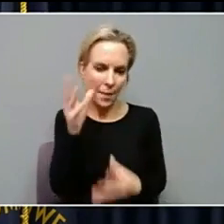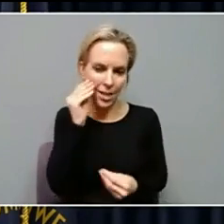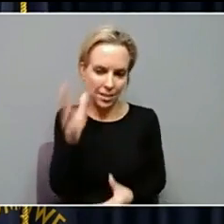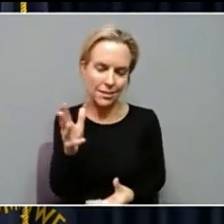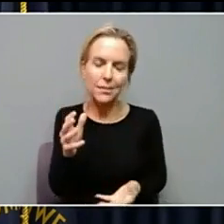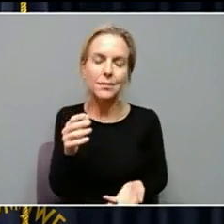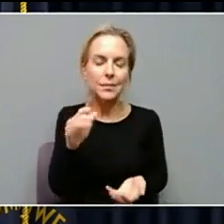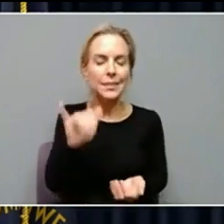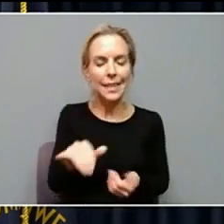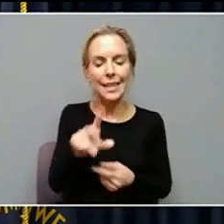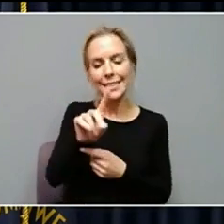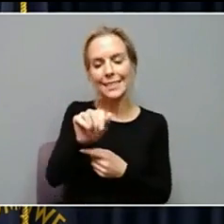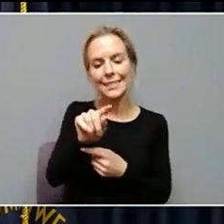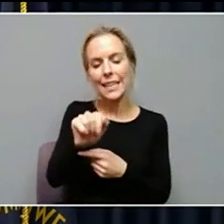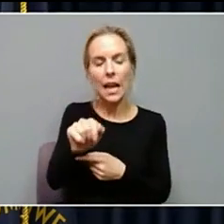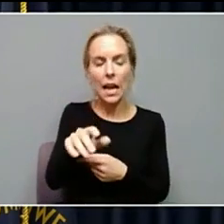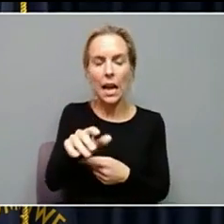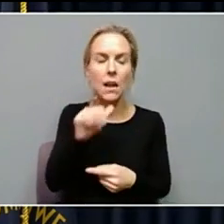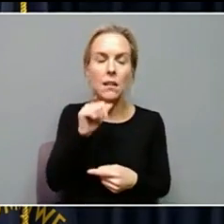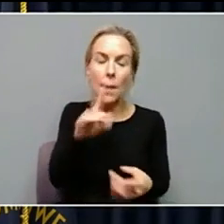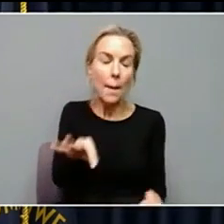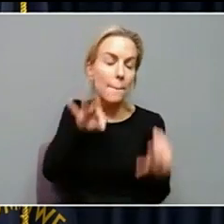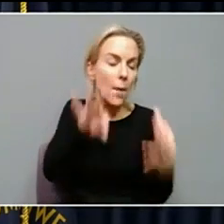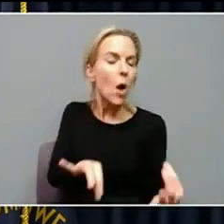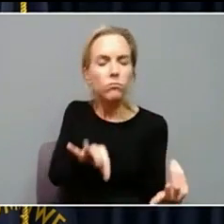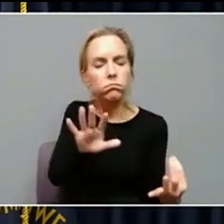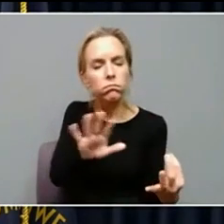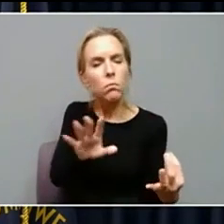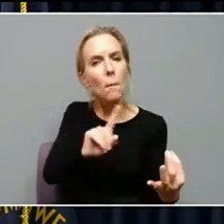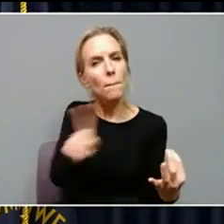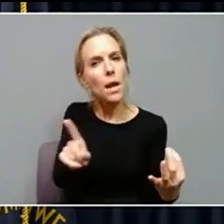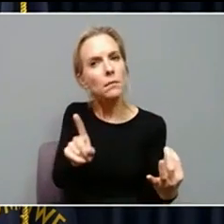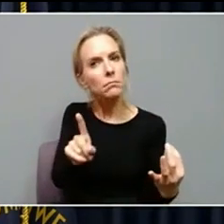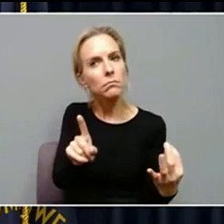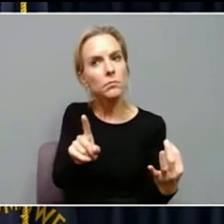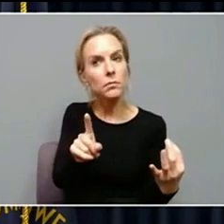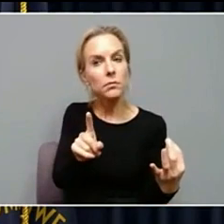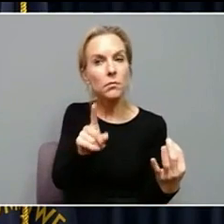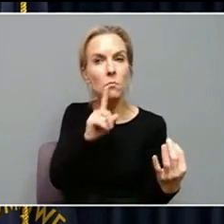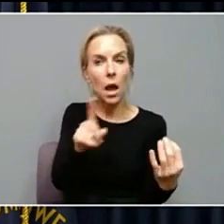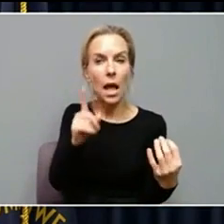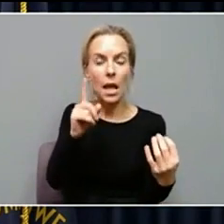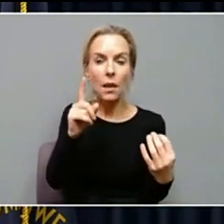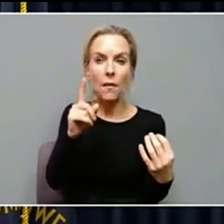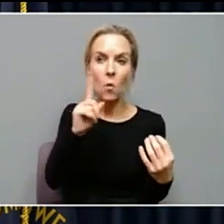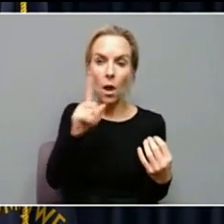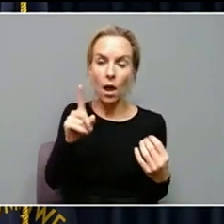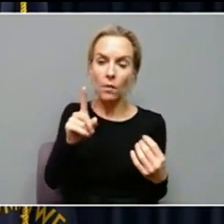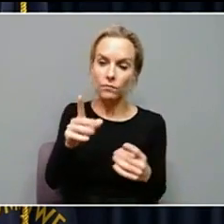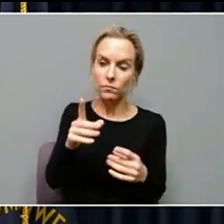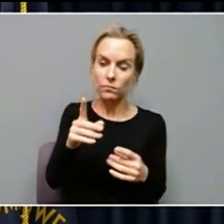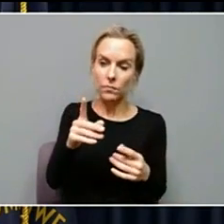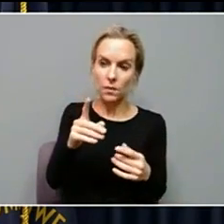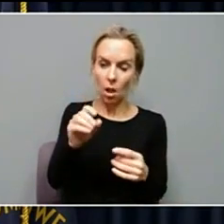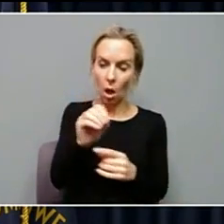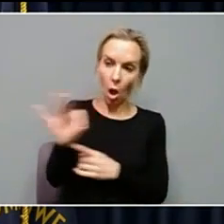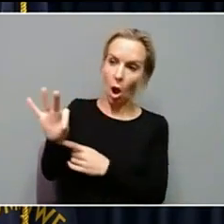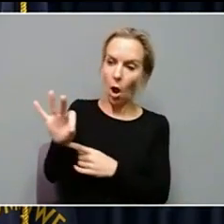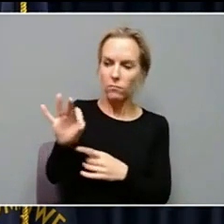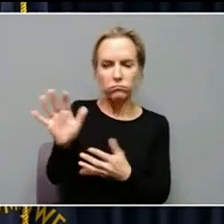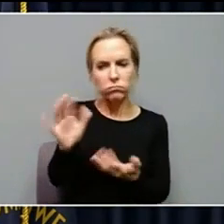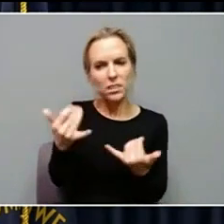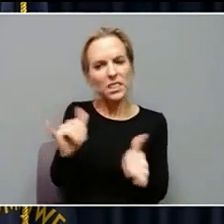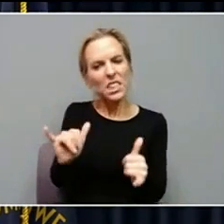data is by no means perfect, but it's not going to be off by that much either. You know, a county's not going to be